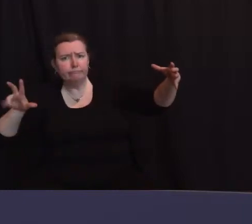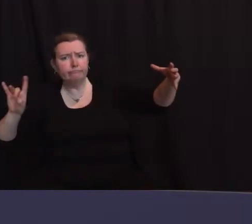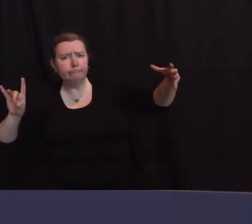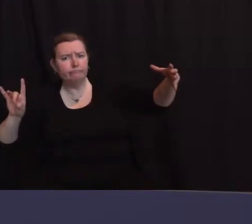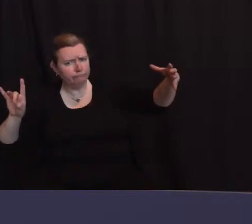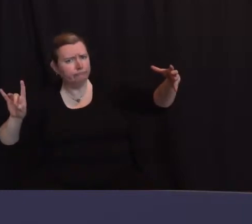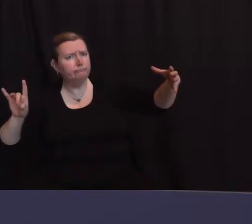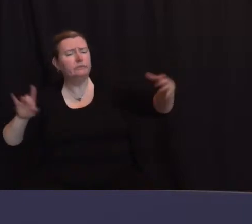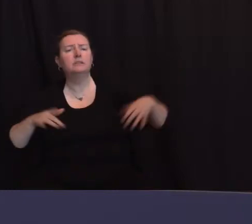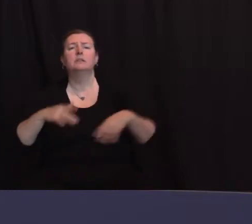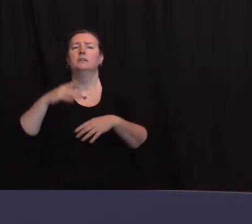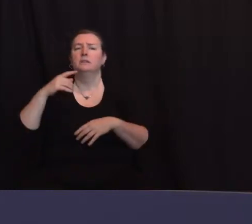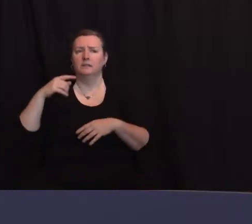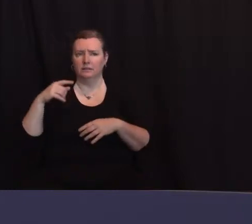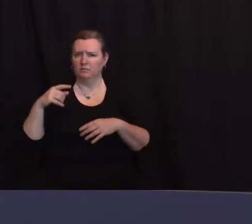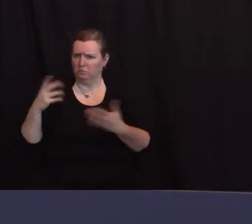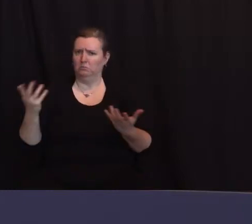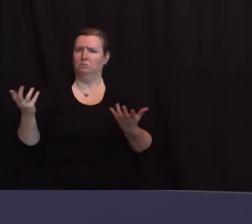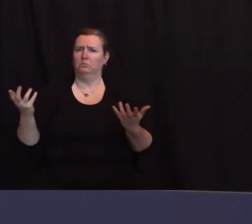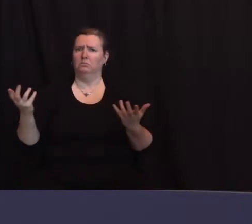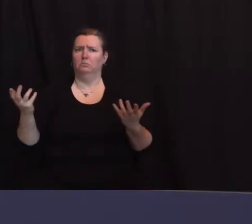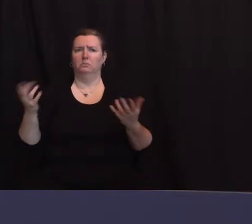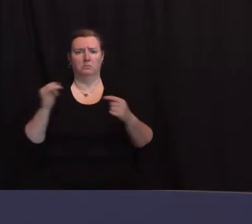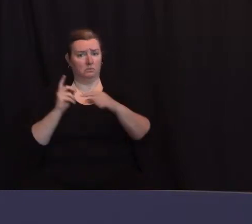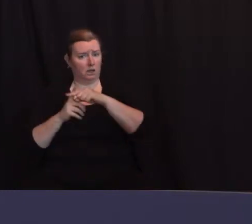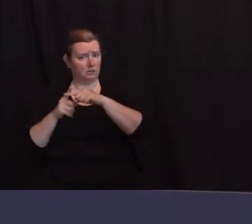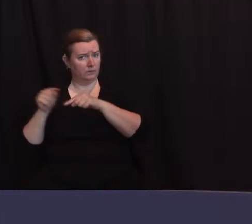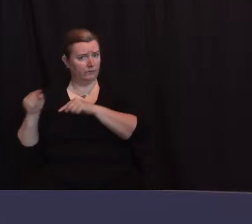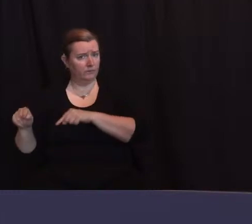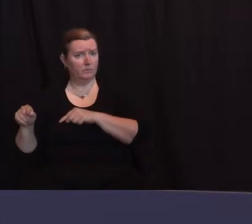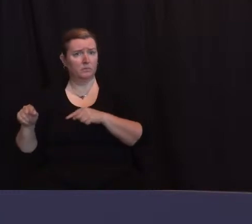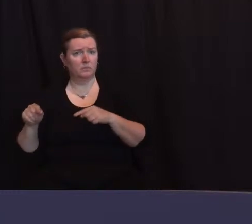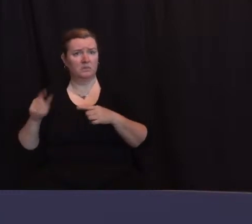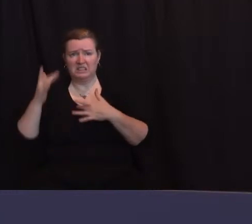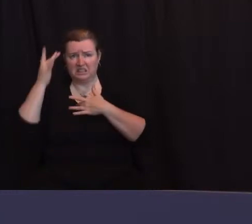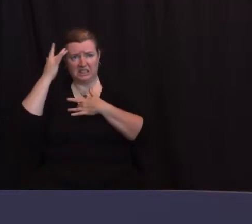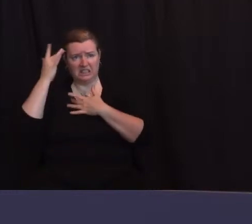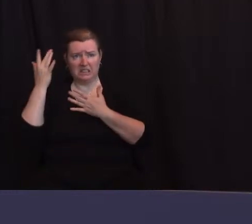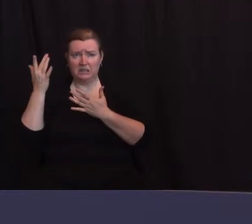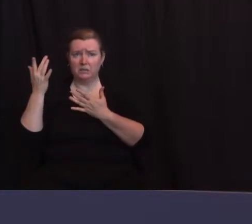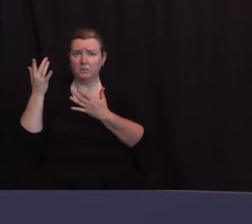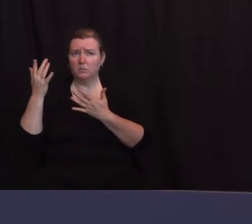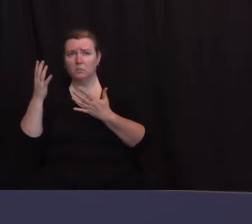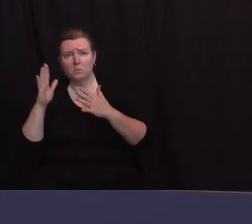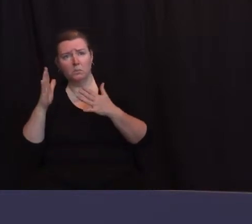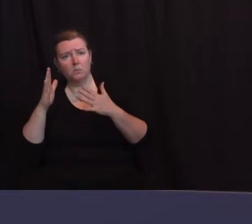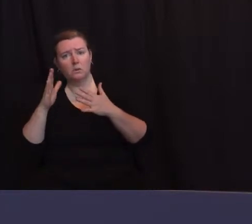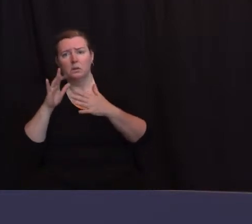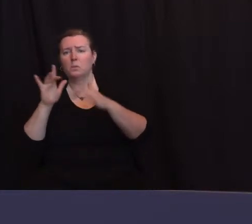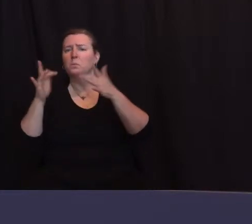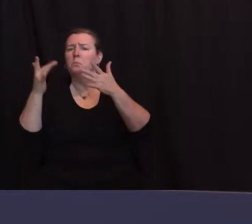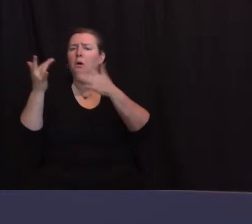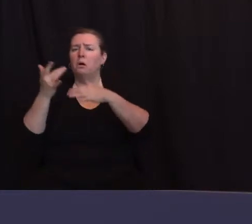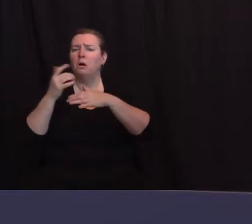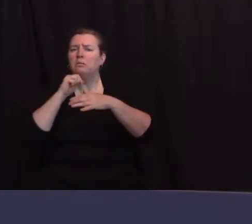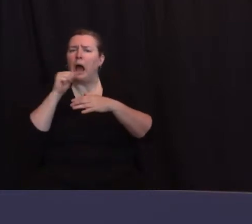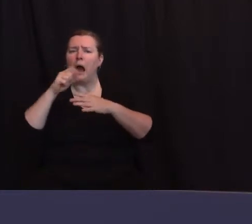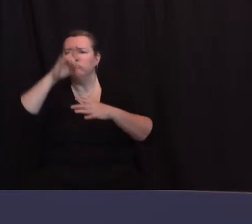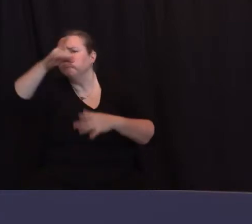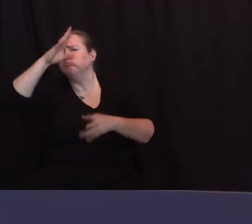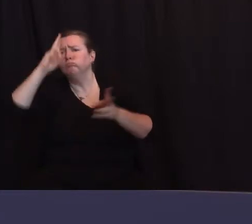So 138 COVID-19 positive cases among 26,000 vaccinated healthcare